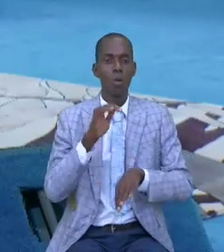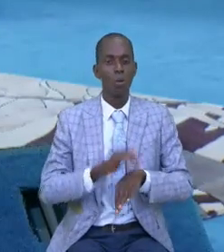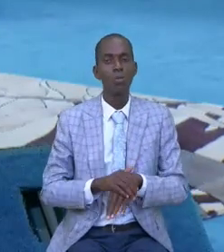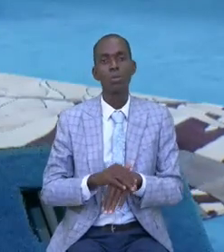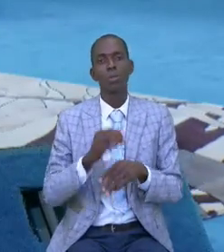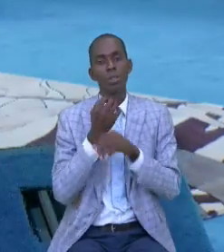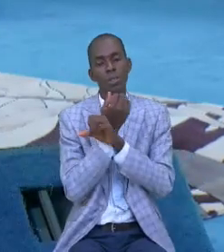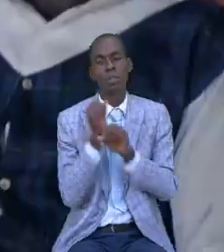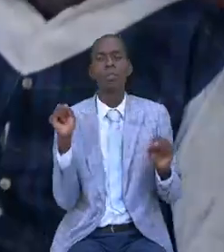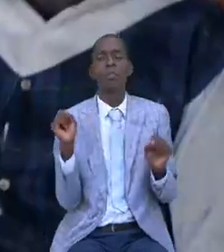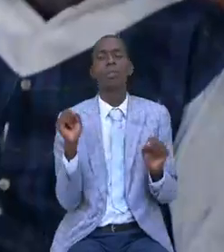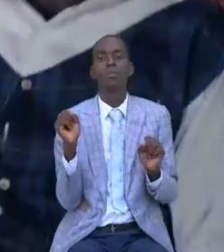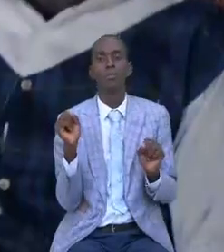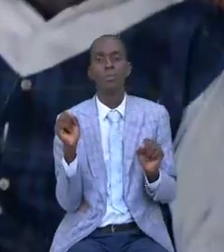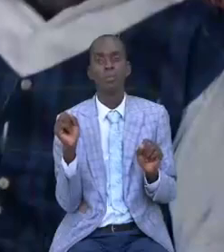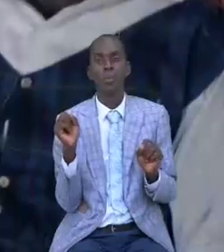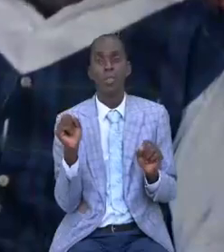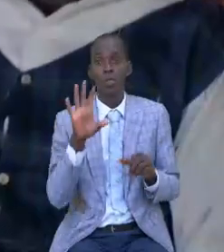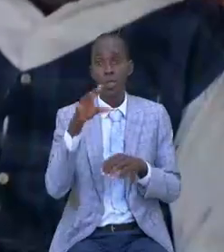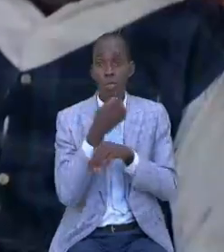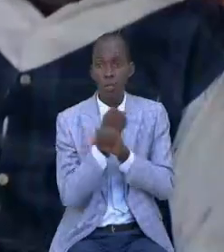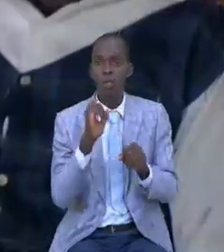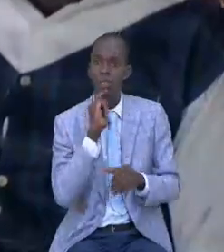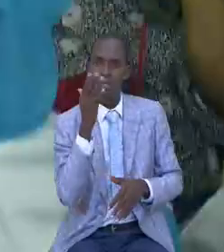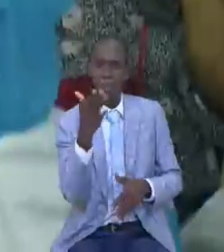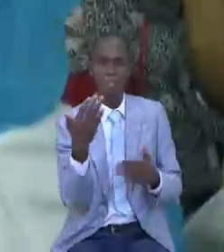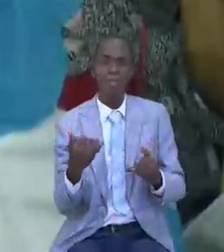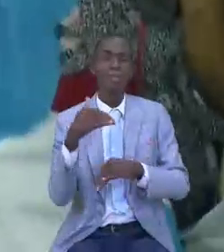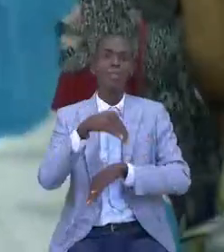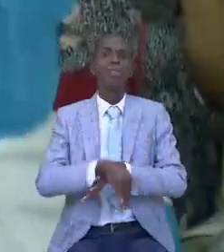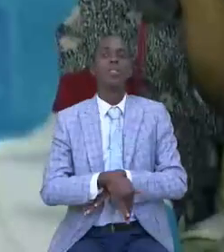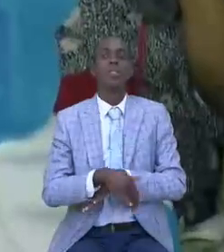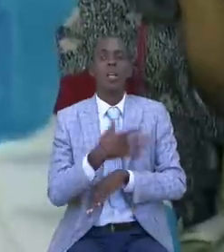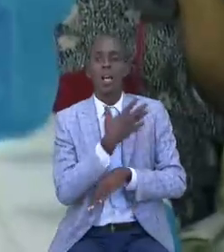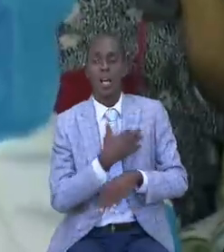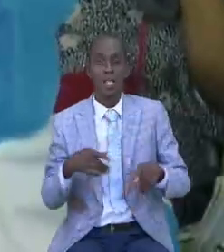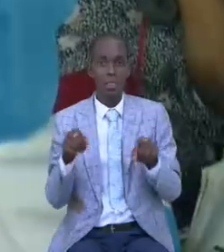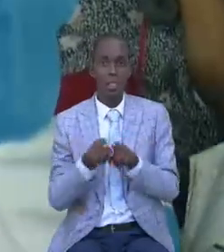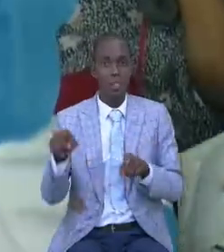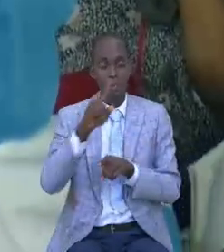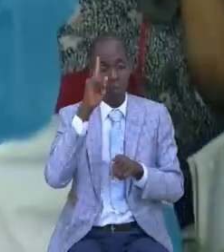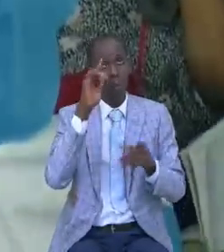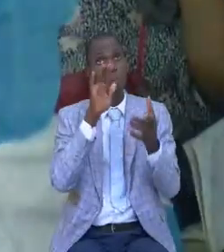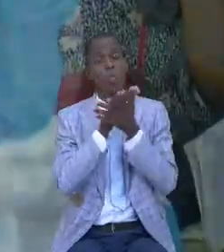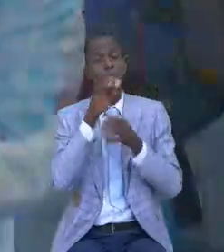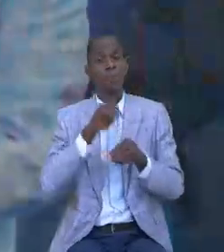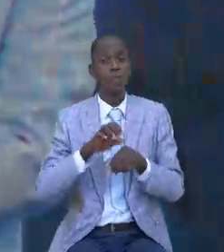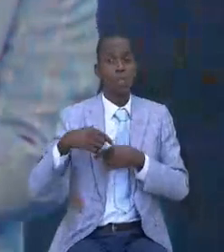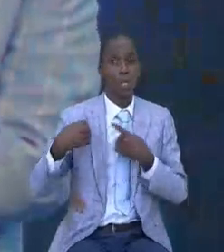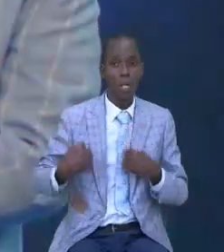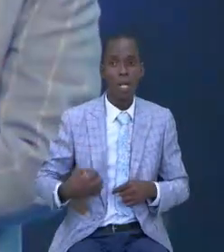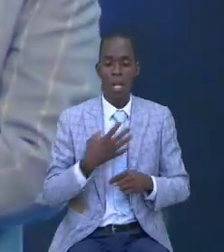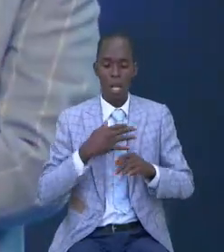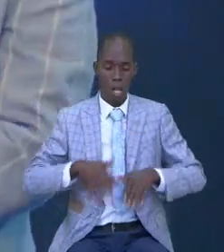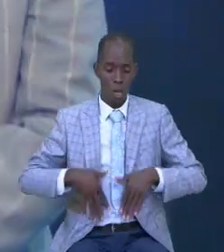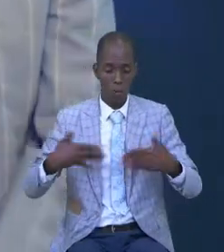Are you there? Your salvation is here tonight. As you believe in your heart and confess